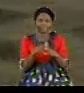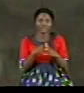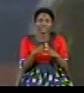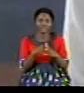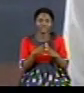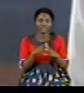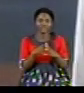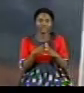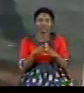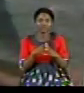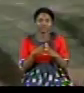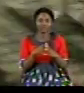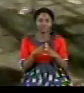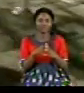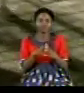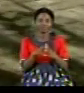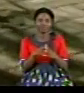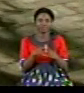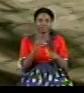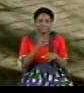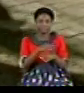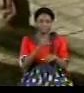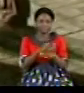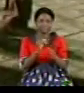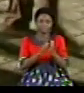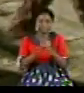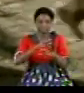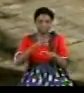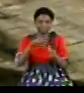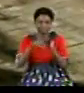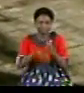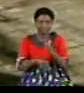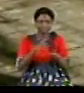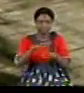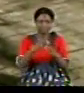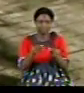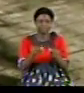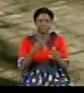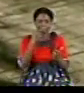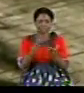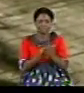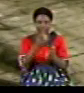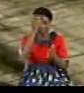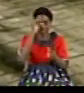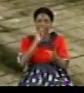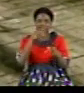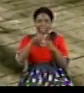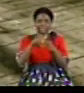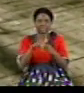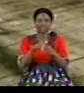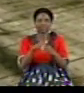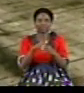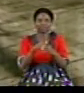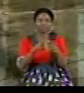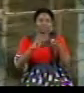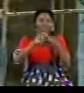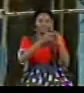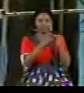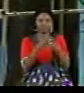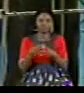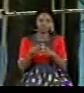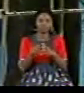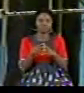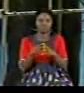leg. Match it on the ground very well. The devil is in trouble. The devil is